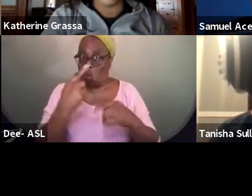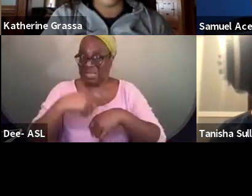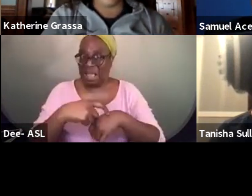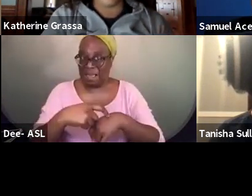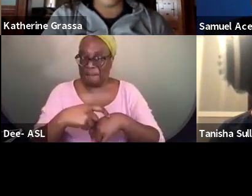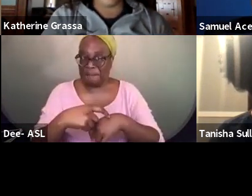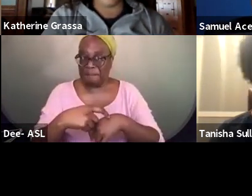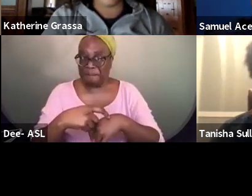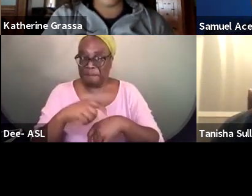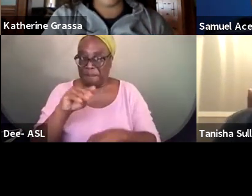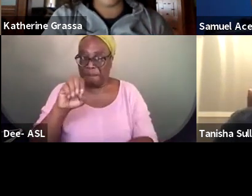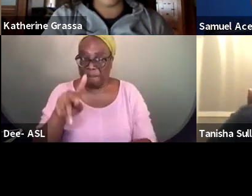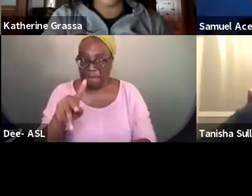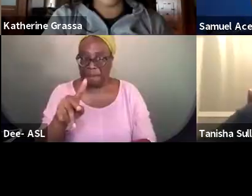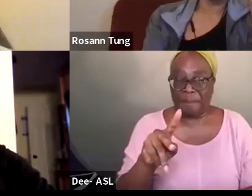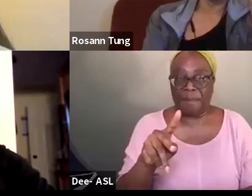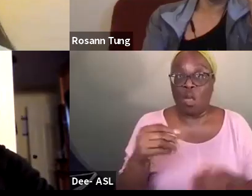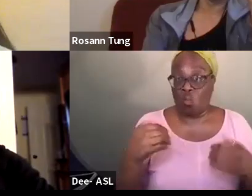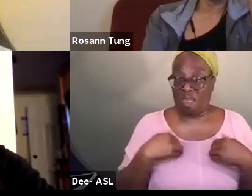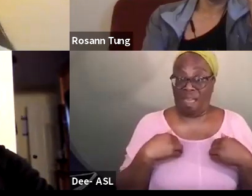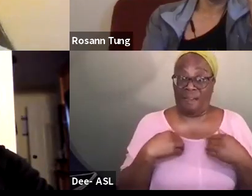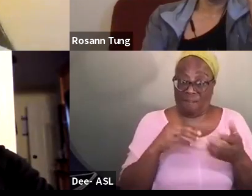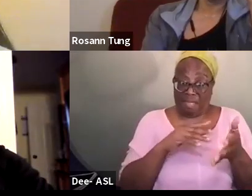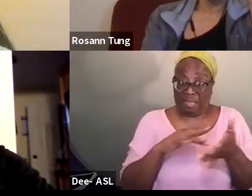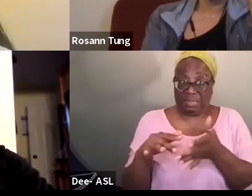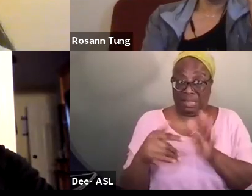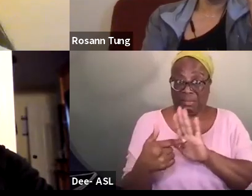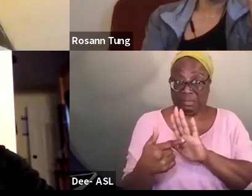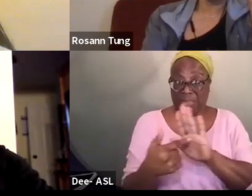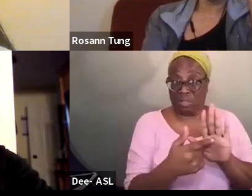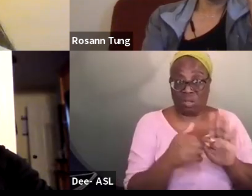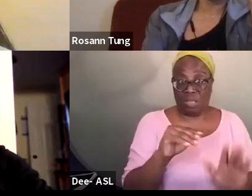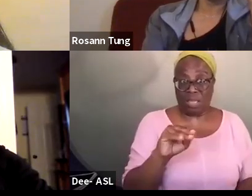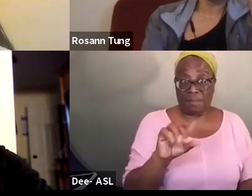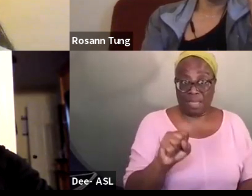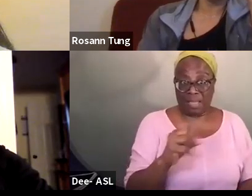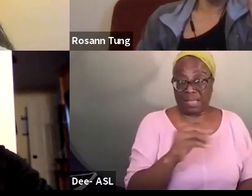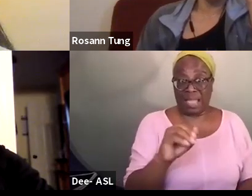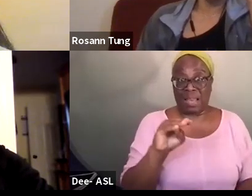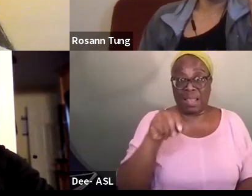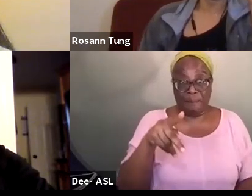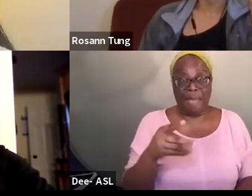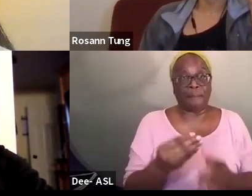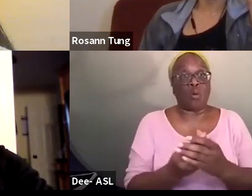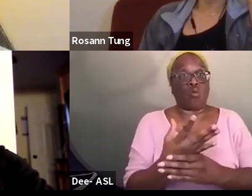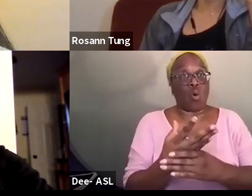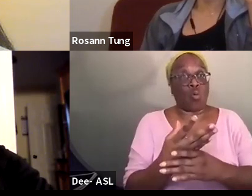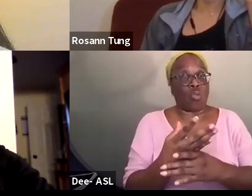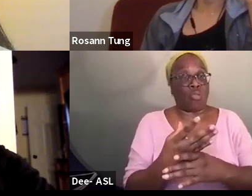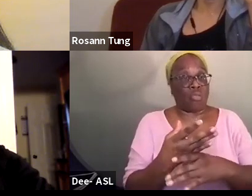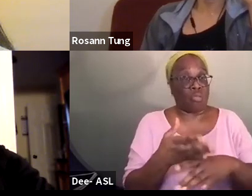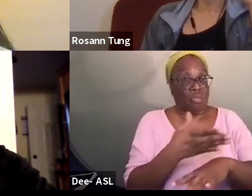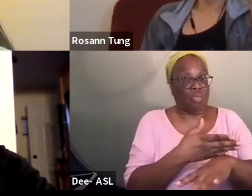And we have the linking studies that show MCAS and MAP growth are aligned,